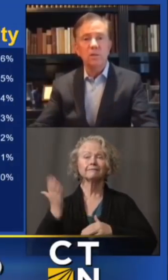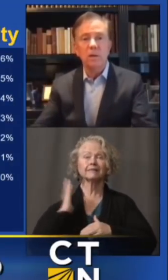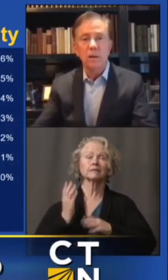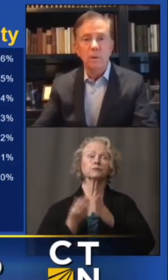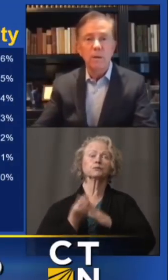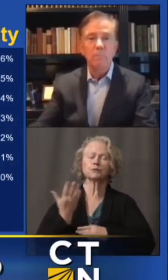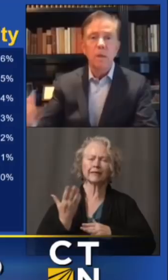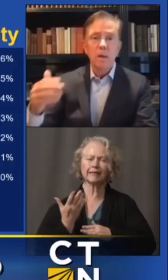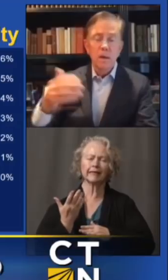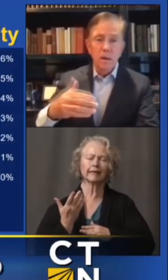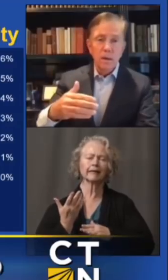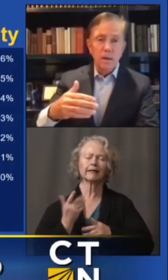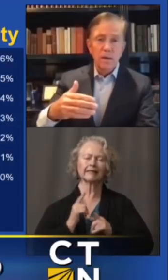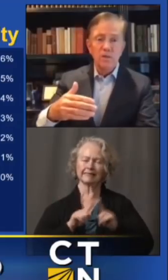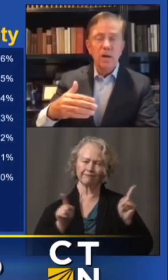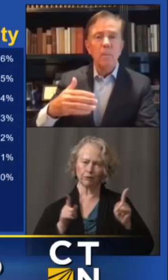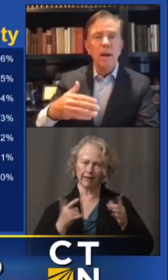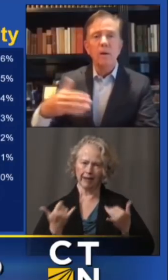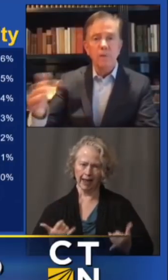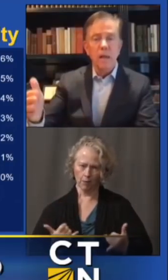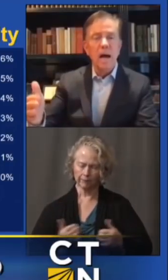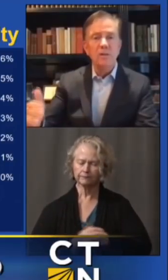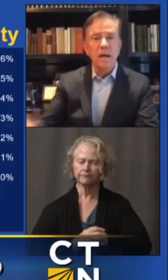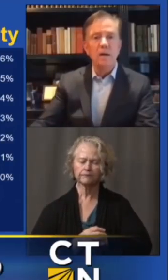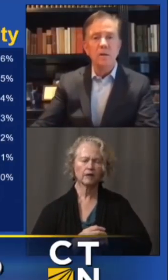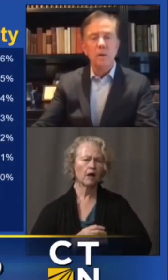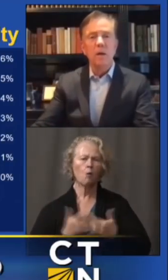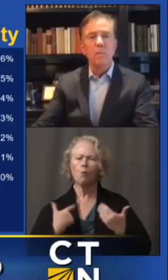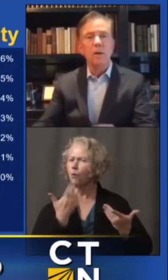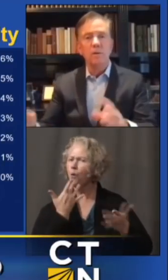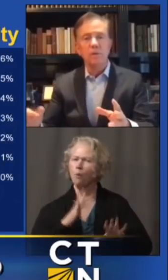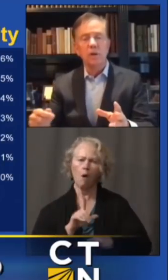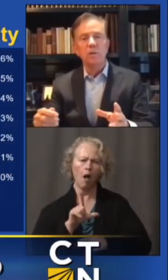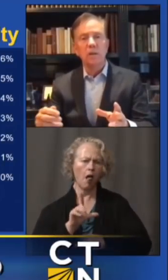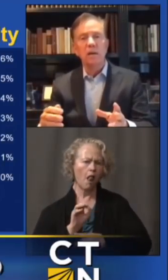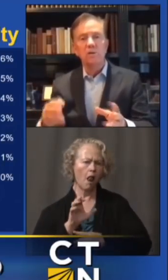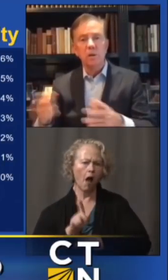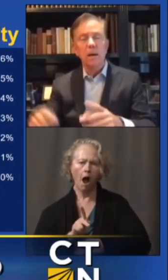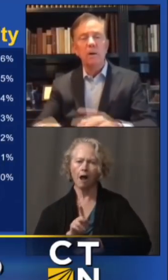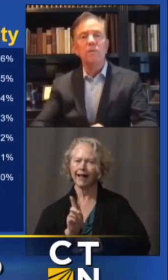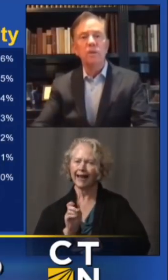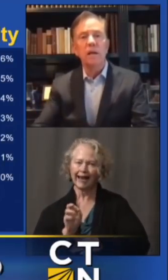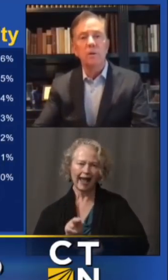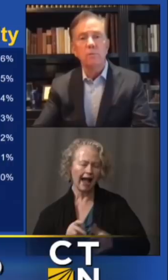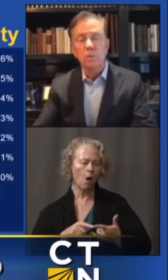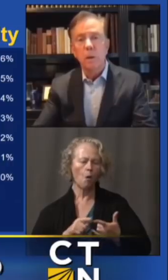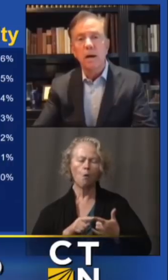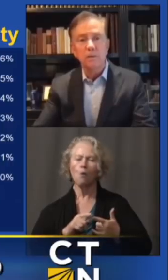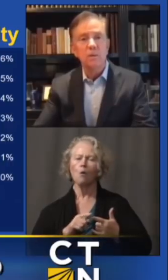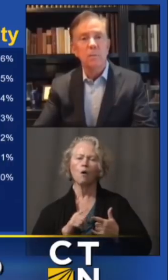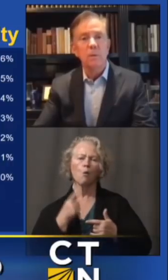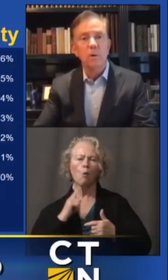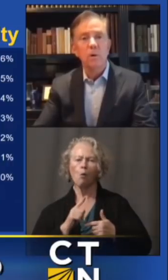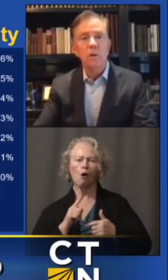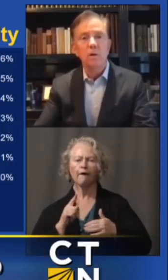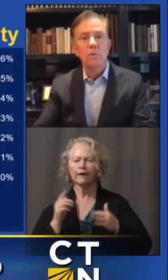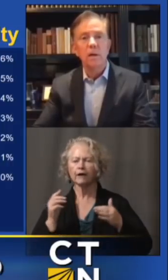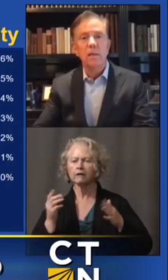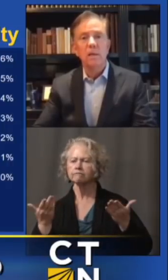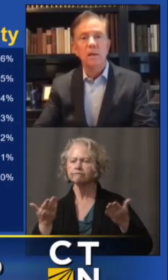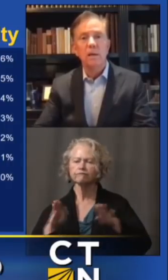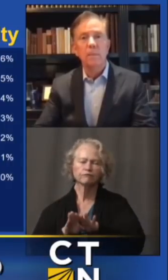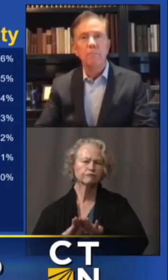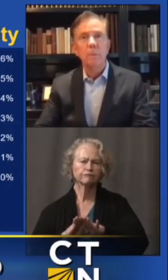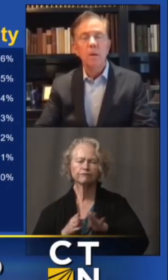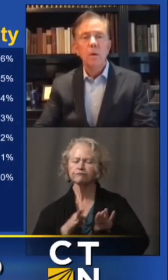this time it's not a matter of a lockdown. It's not a matter of a shutdown. It's a matter of a tailored response. I mean, we all agreed